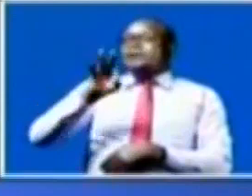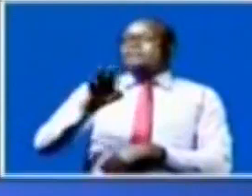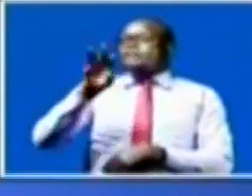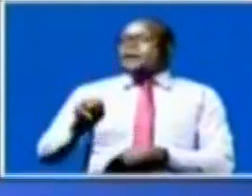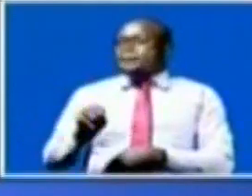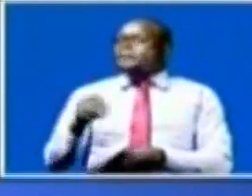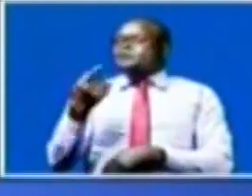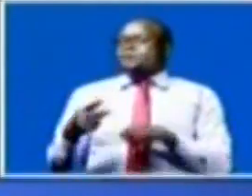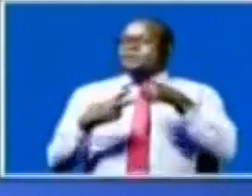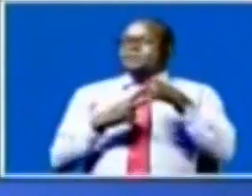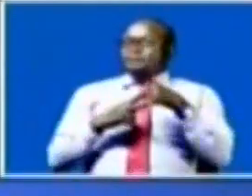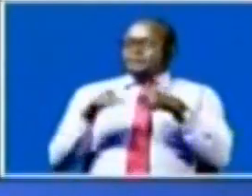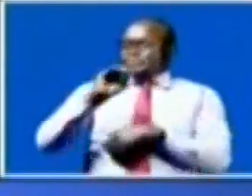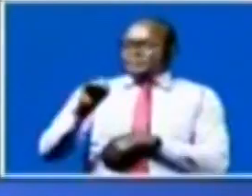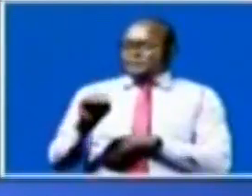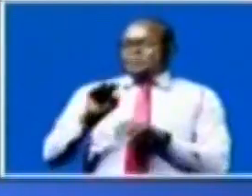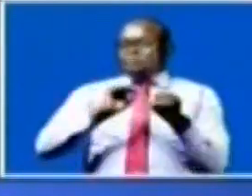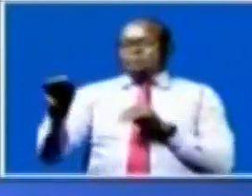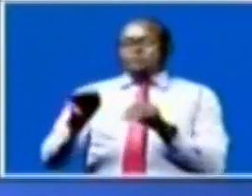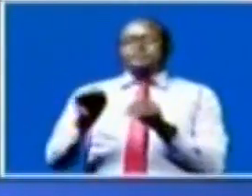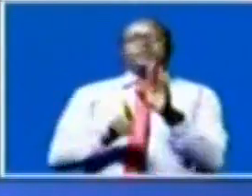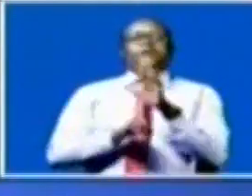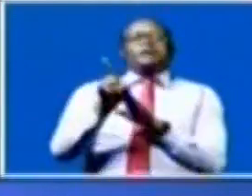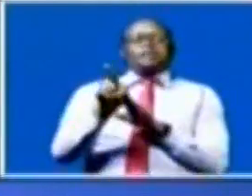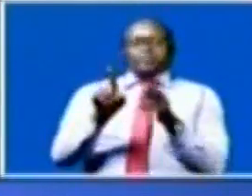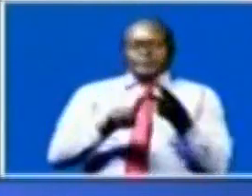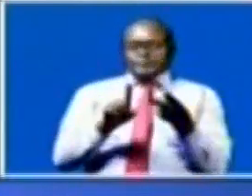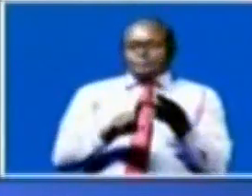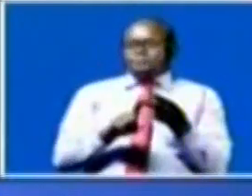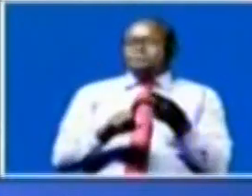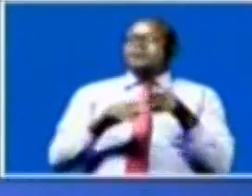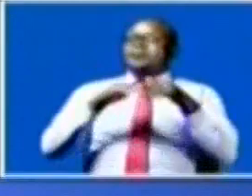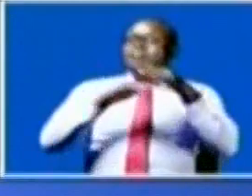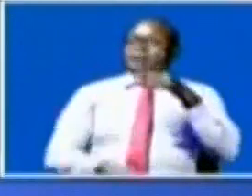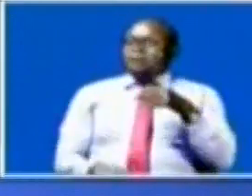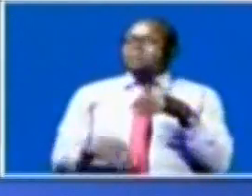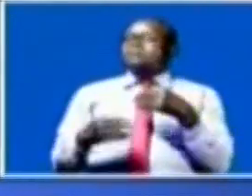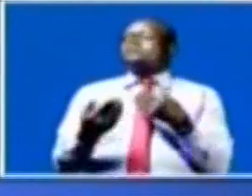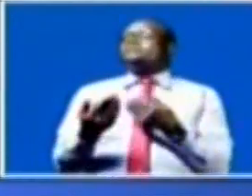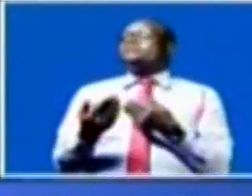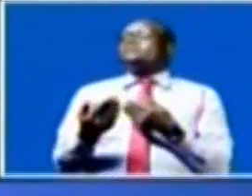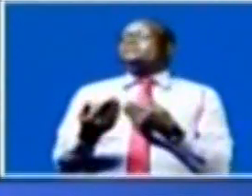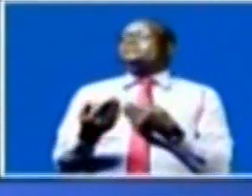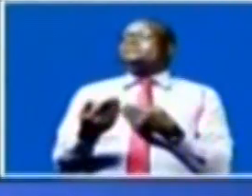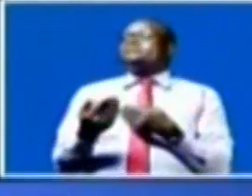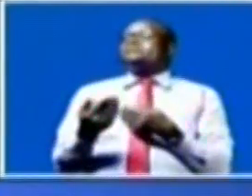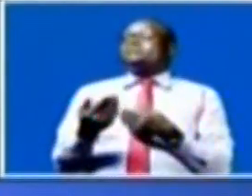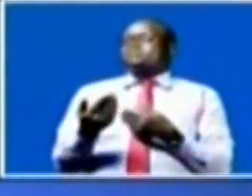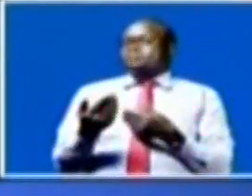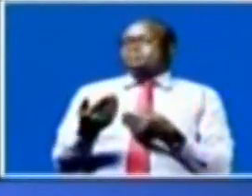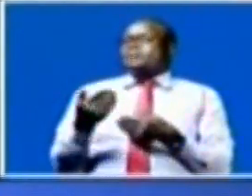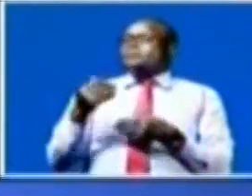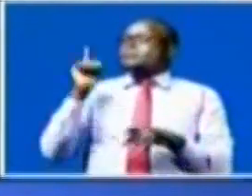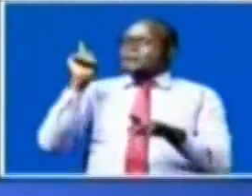least 70% must go to development recurrent, and 30, not more than 70, and we can never know. In fact, we